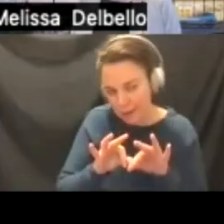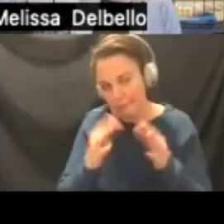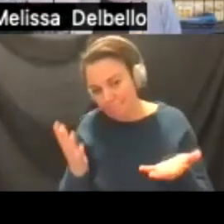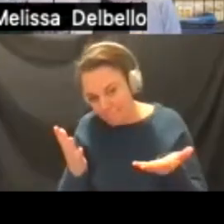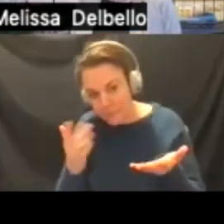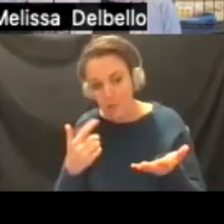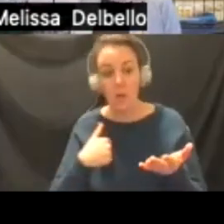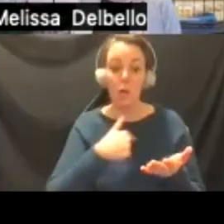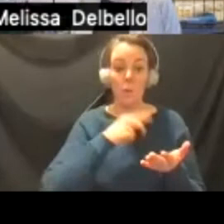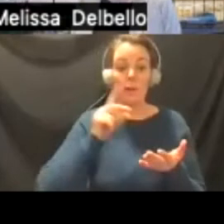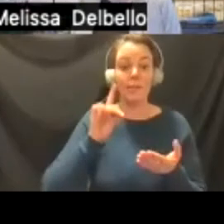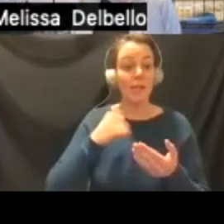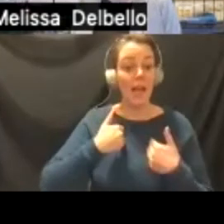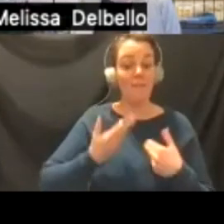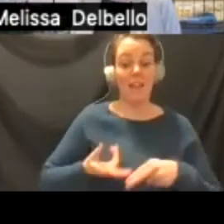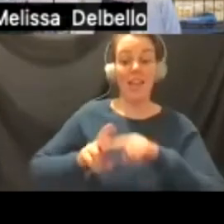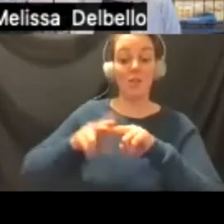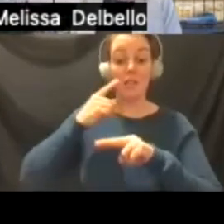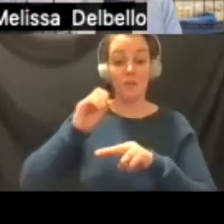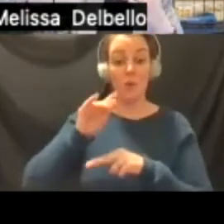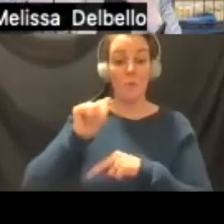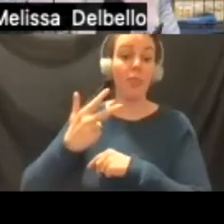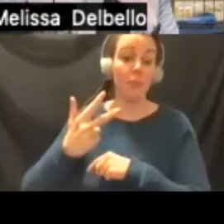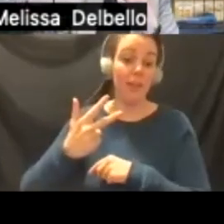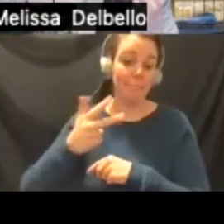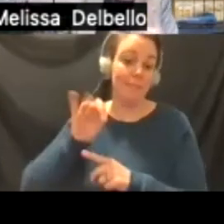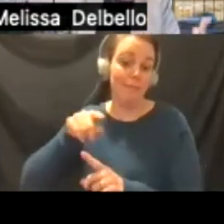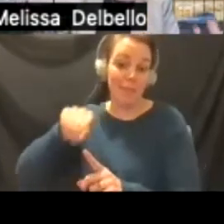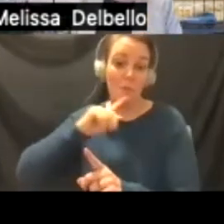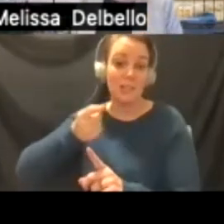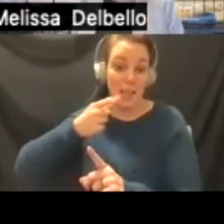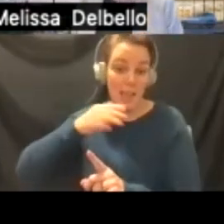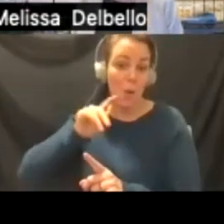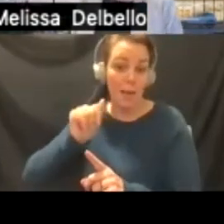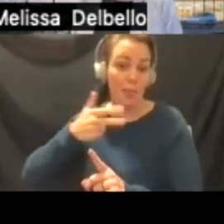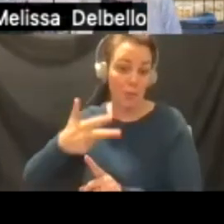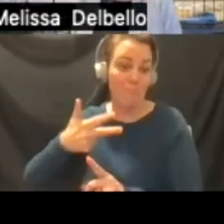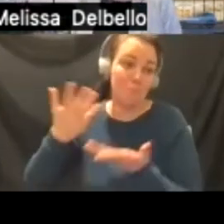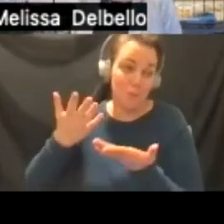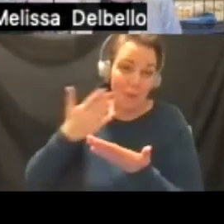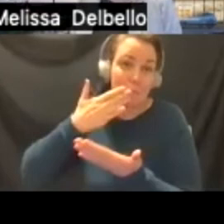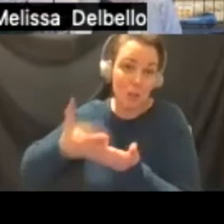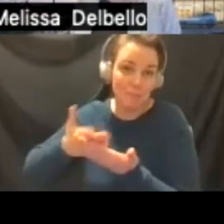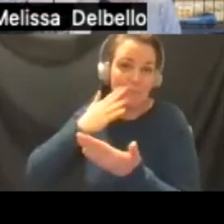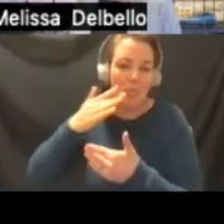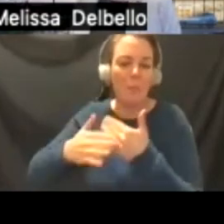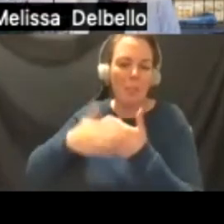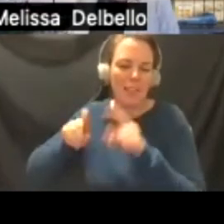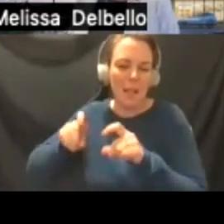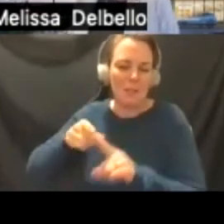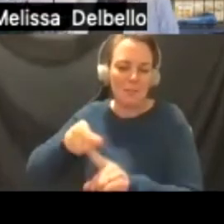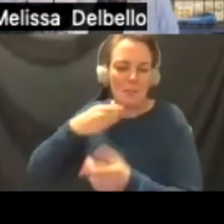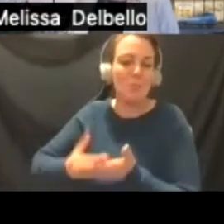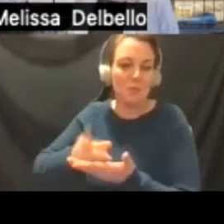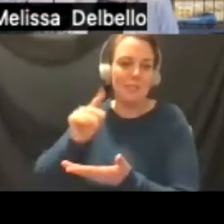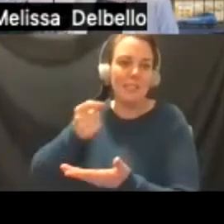an increase in omega-3 in the group that was taking omega-3, which was reassuring in their blood samples. And